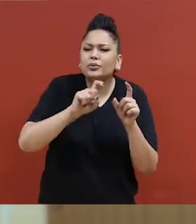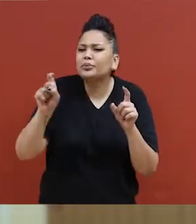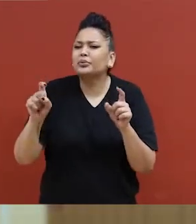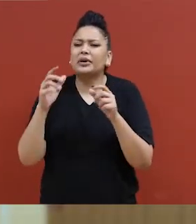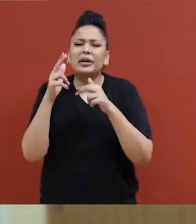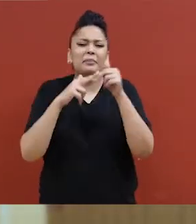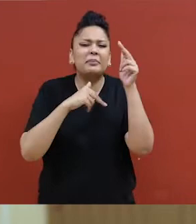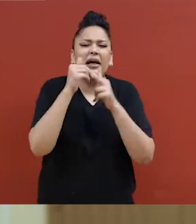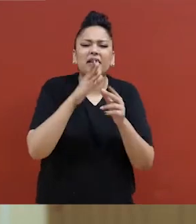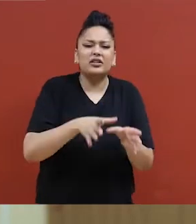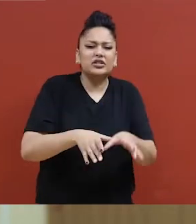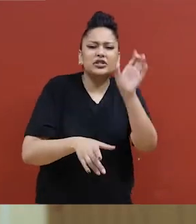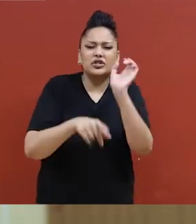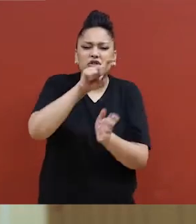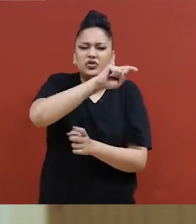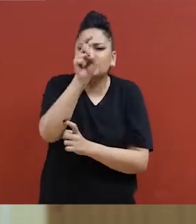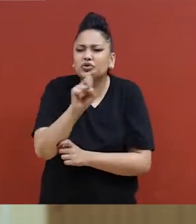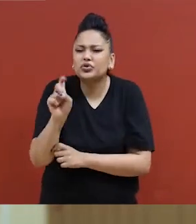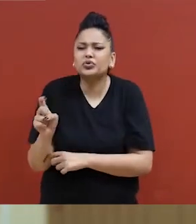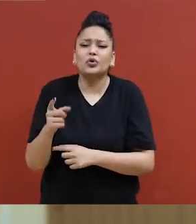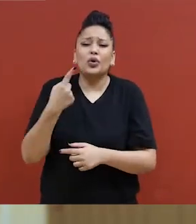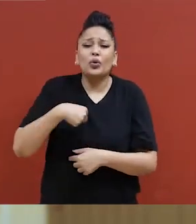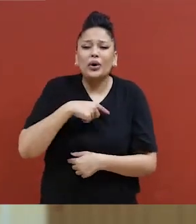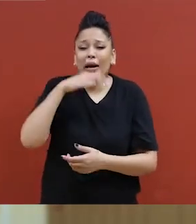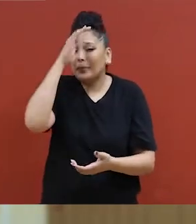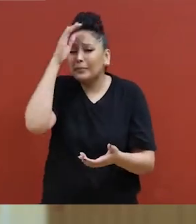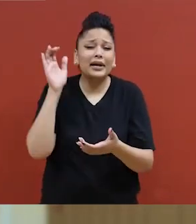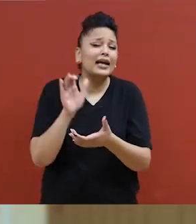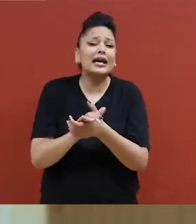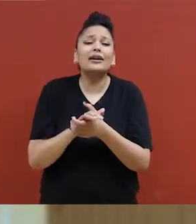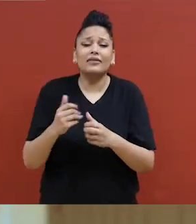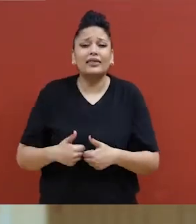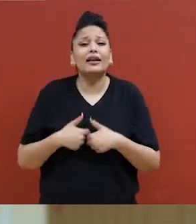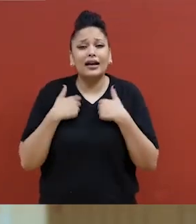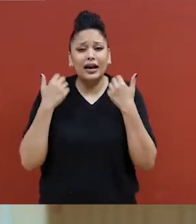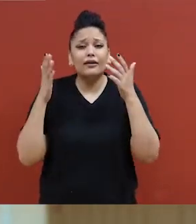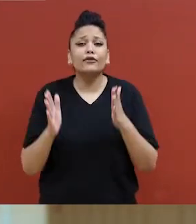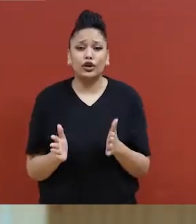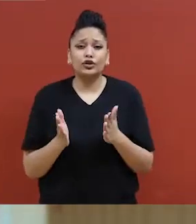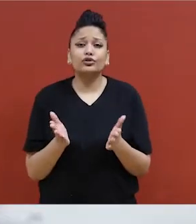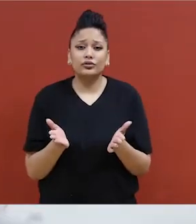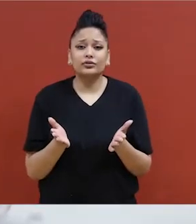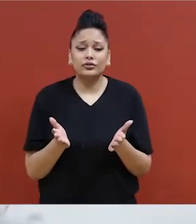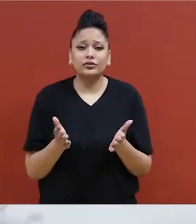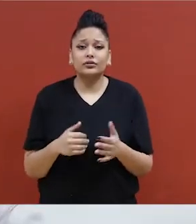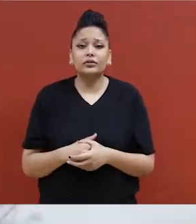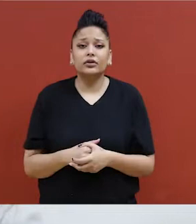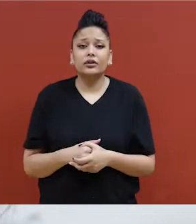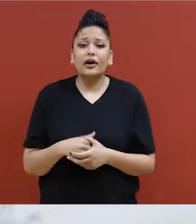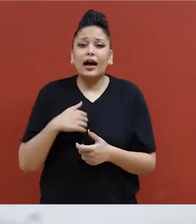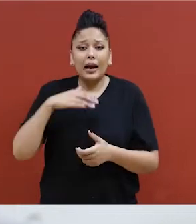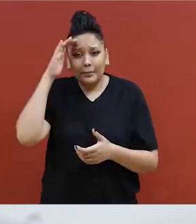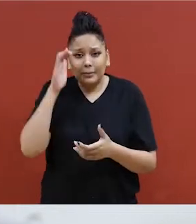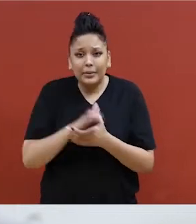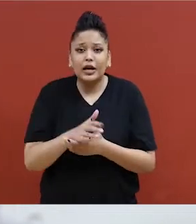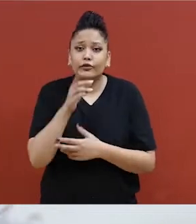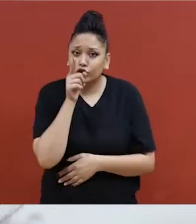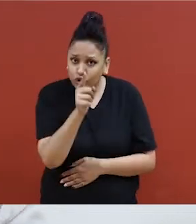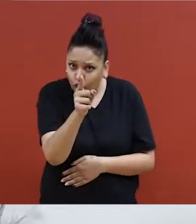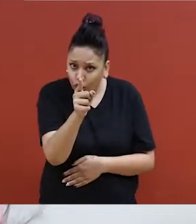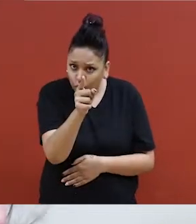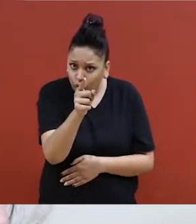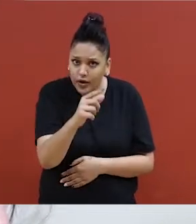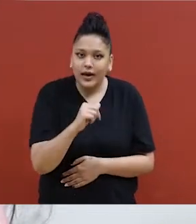every building that you go past. Spray paint. Yeah. We believe survivors, right? I believe you, and